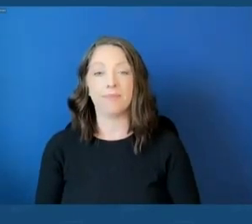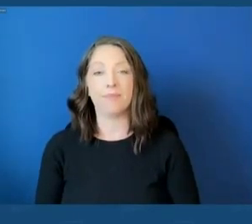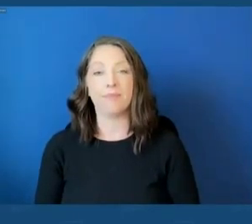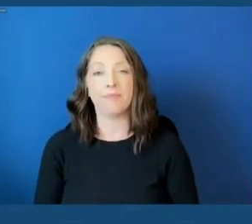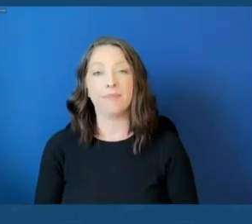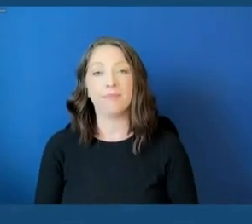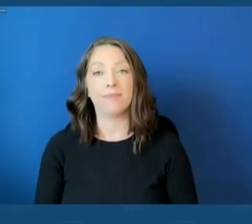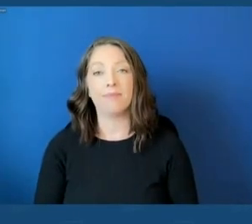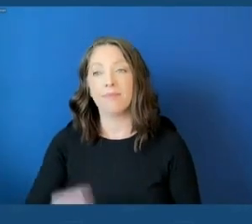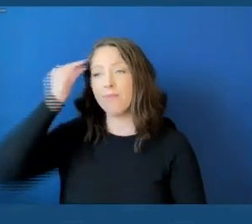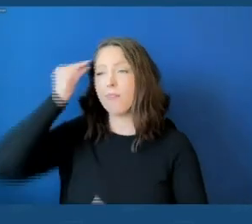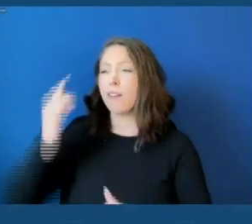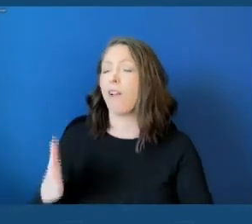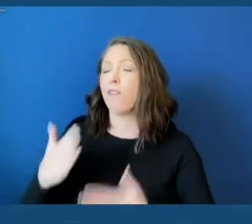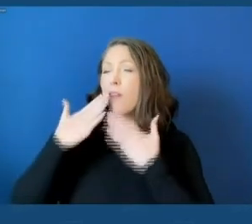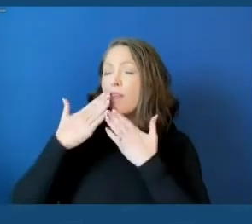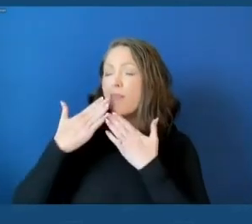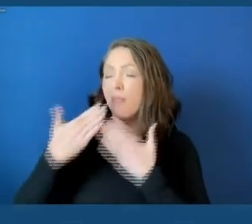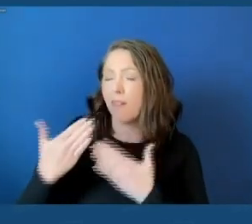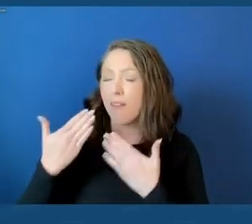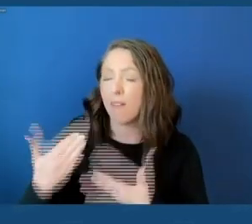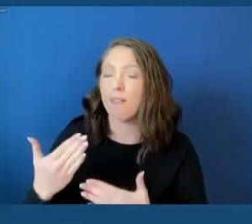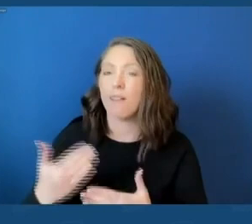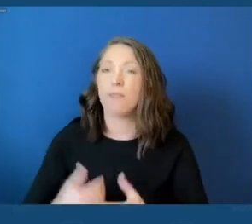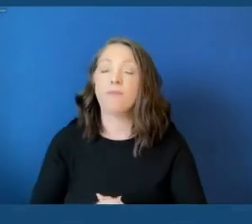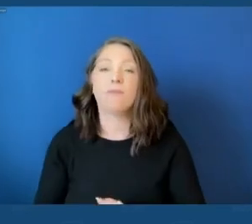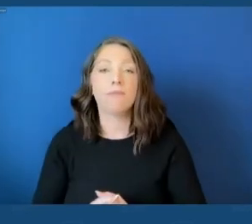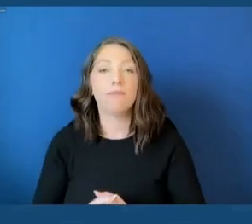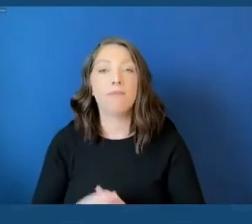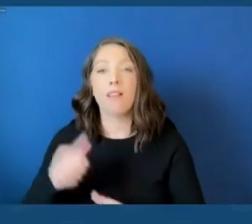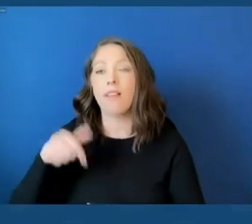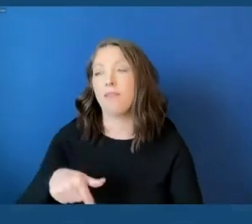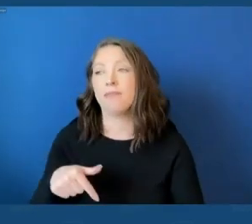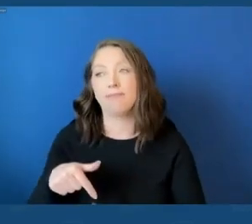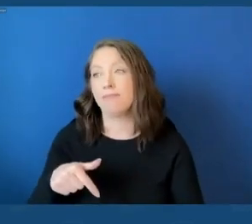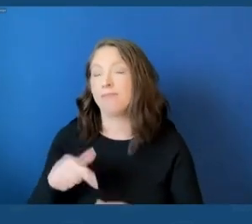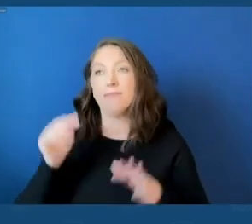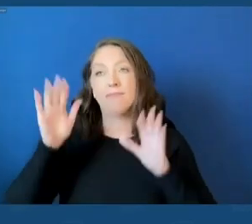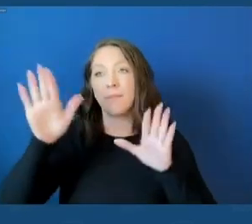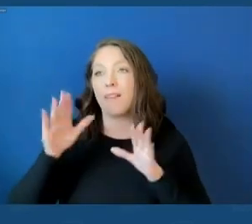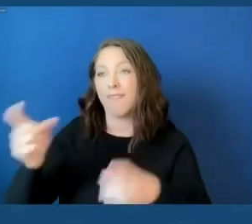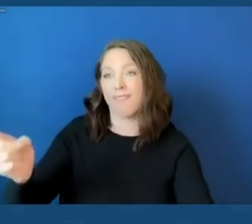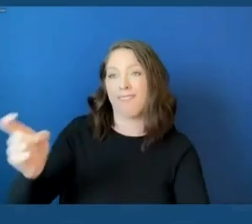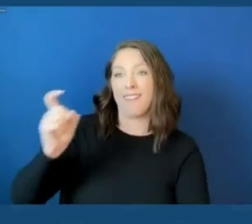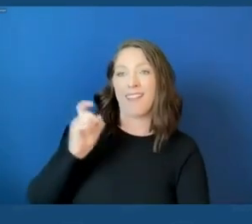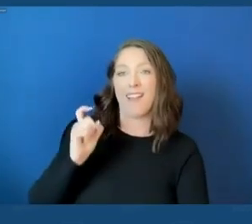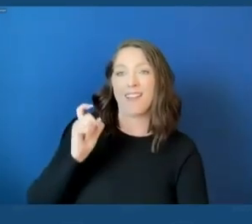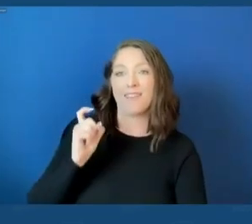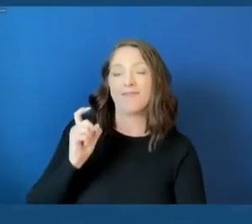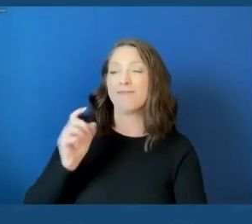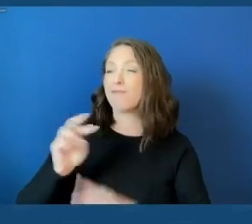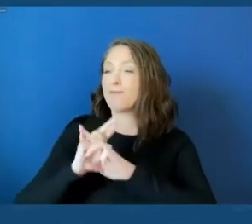Governor, thank you so much. This is an incredible gift just in time for the holiday season. We really appreciate it,